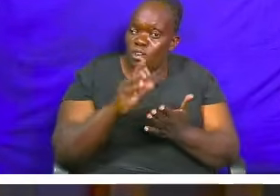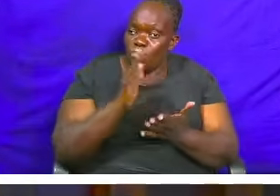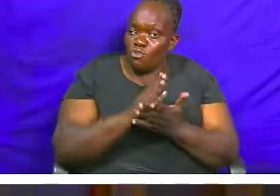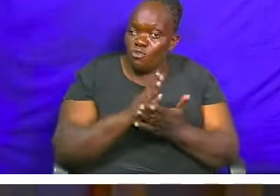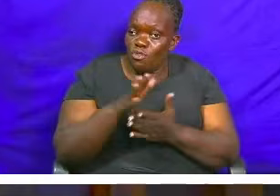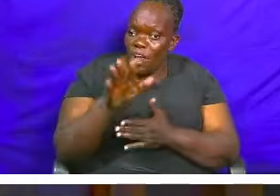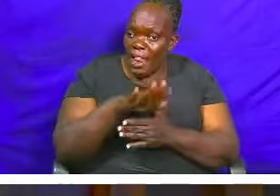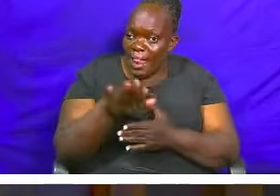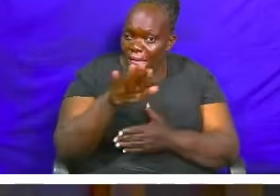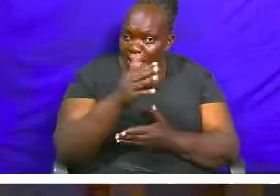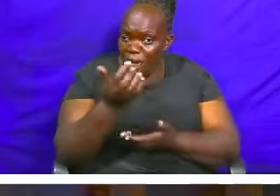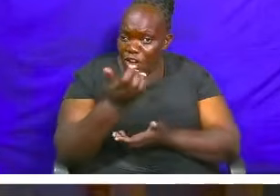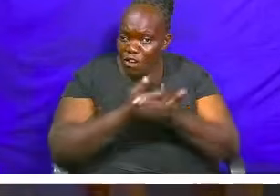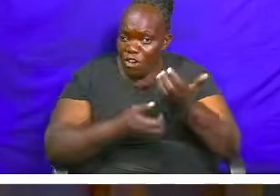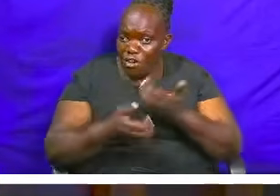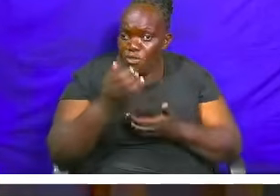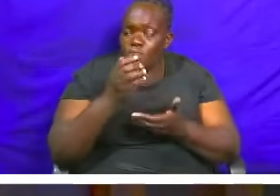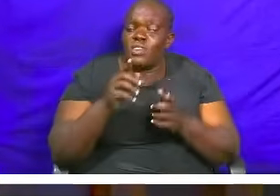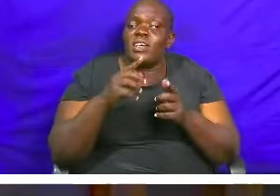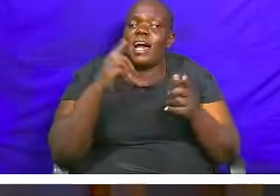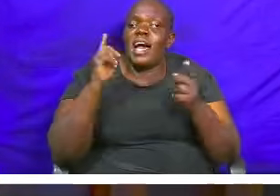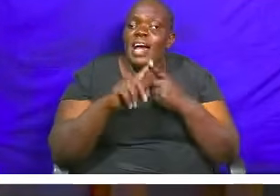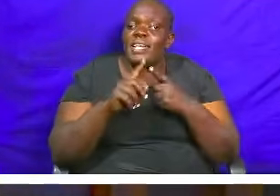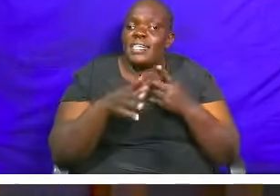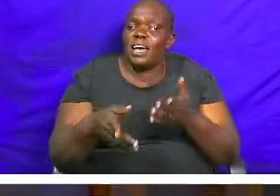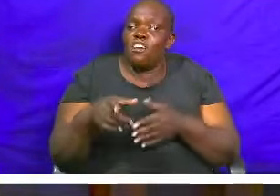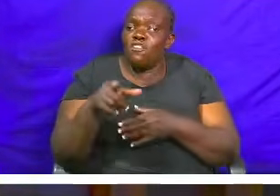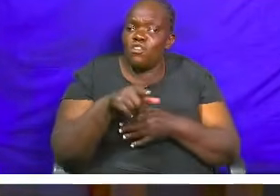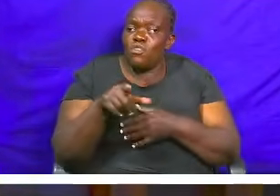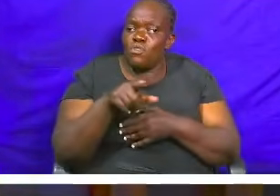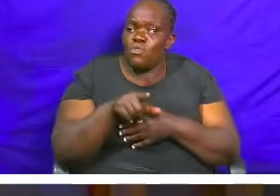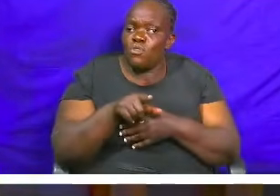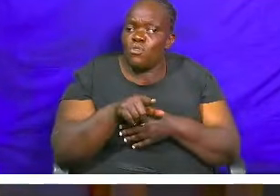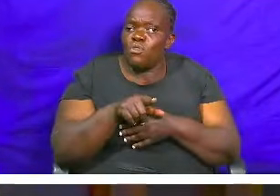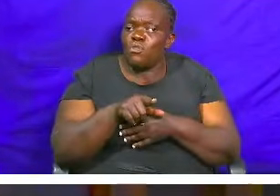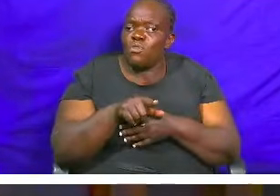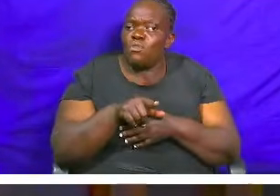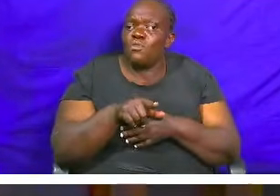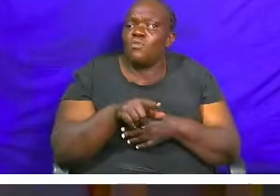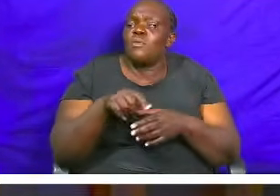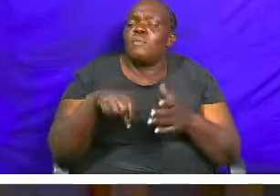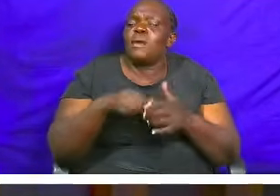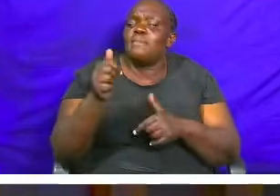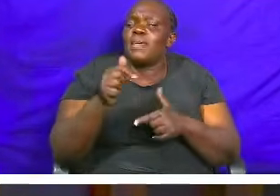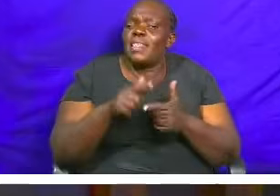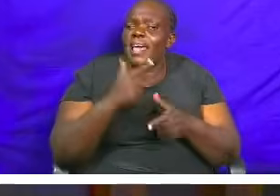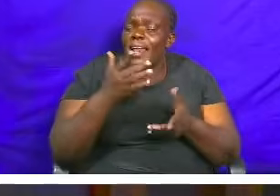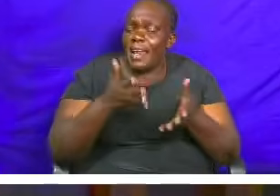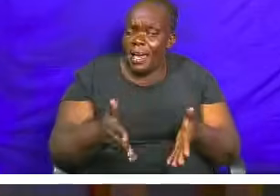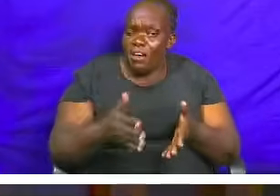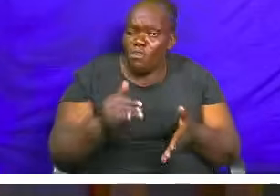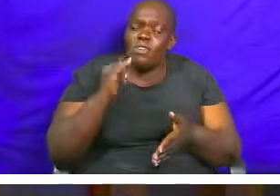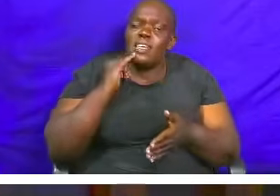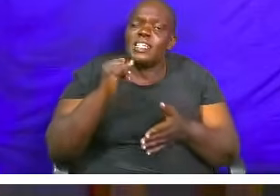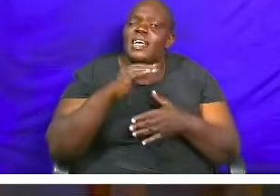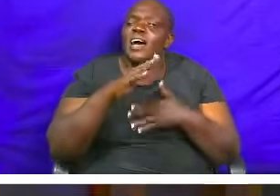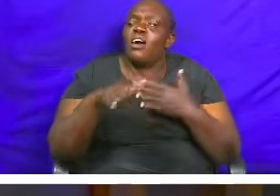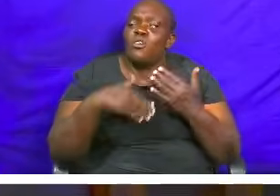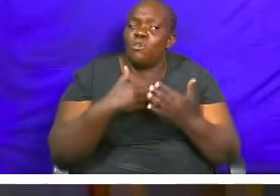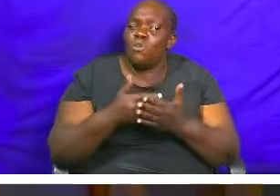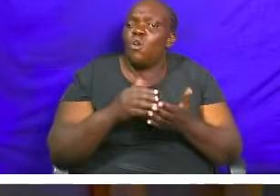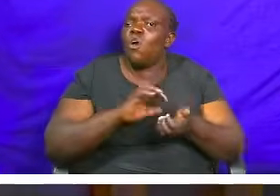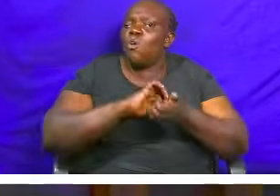the economy, even as now fuel was delayed in terms of payment. And of course, there's a whole very